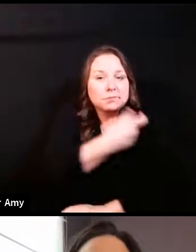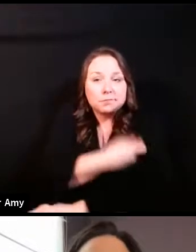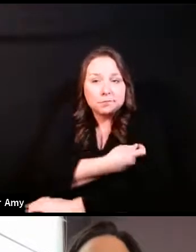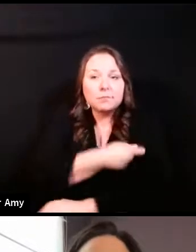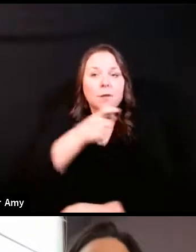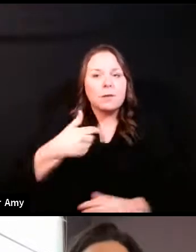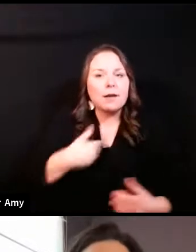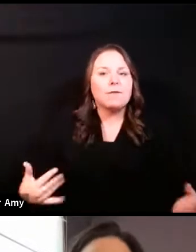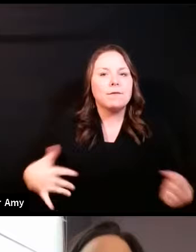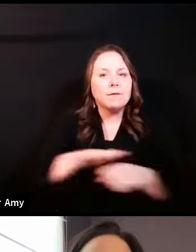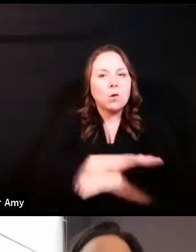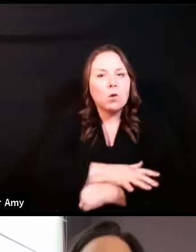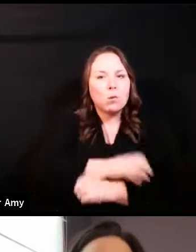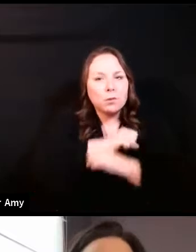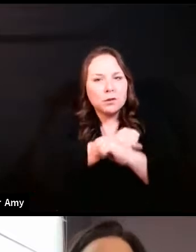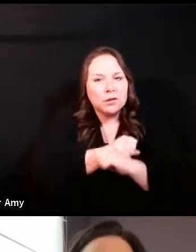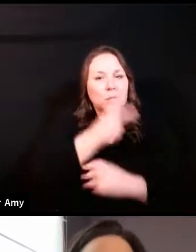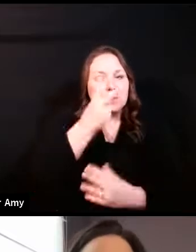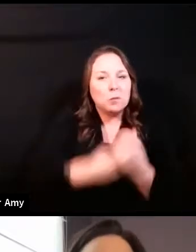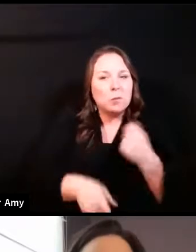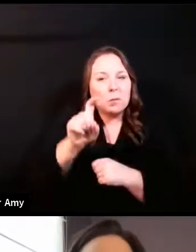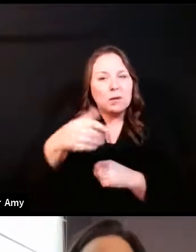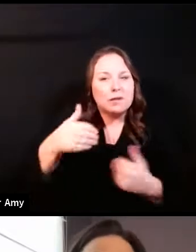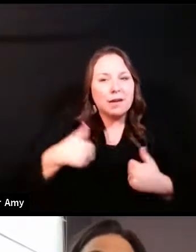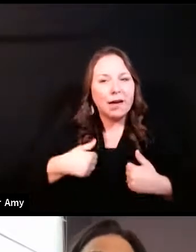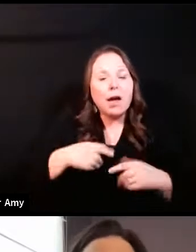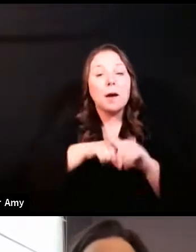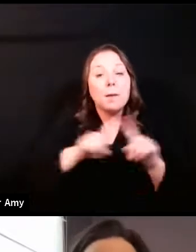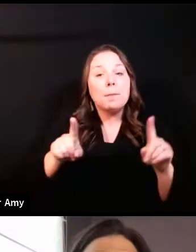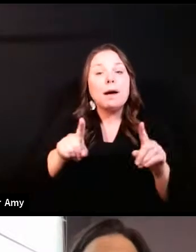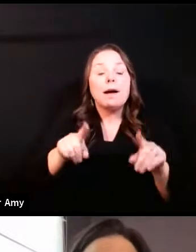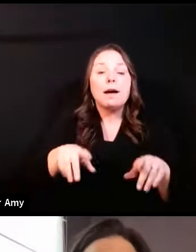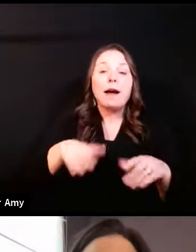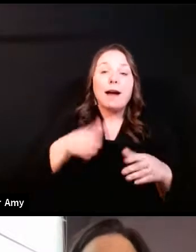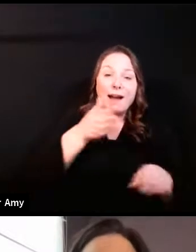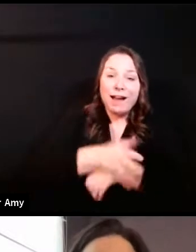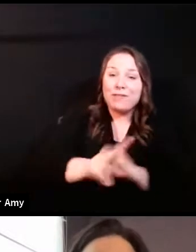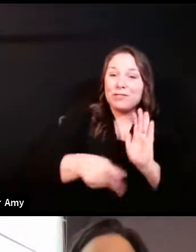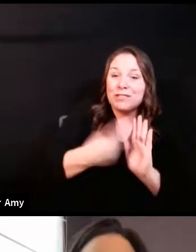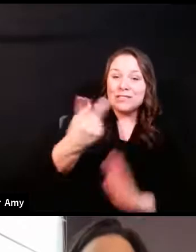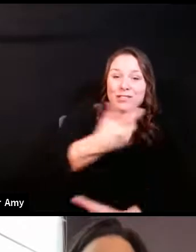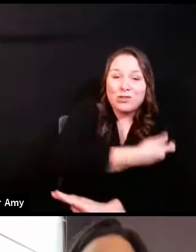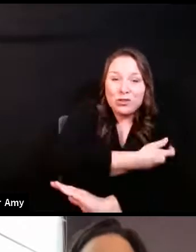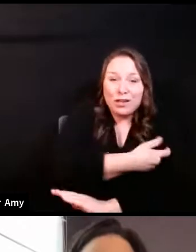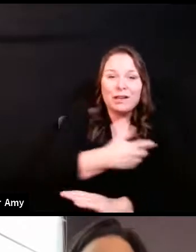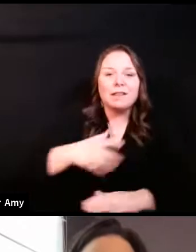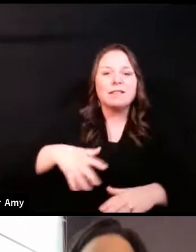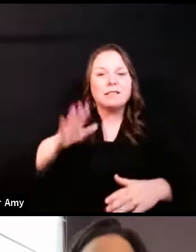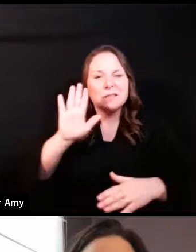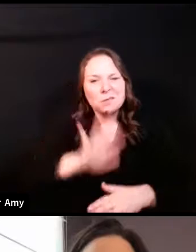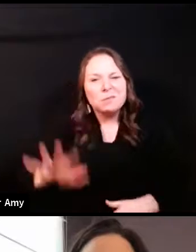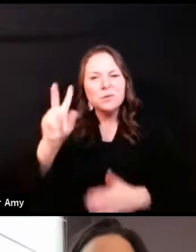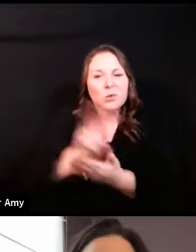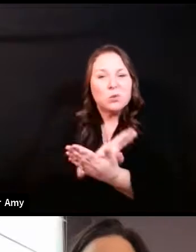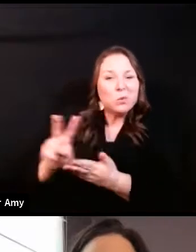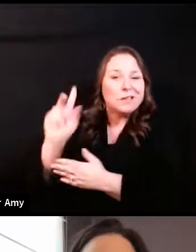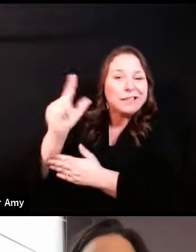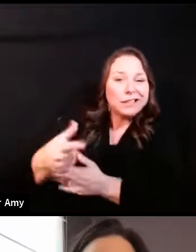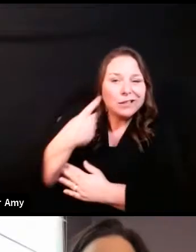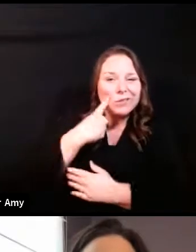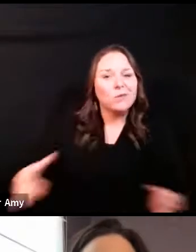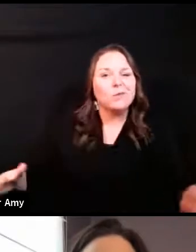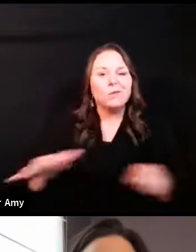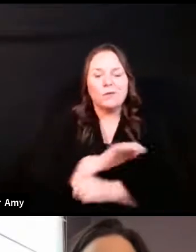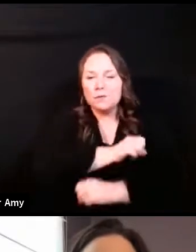full protection. Plus, it does take about 2 weeks after the second shot to get that full protection from the vaccine.